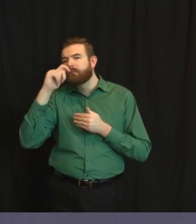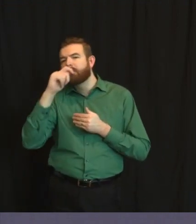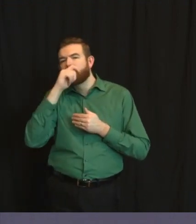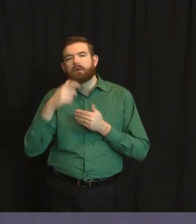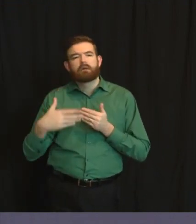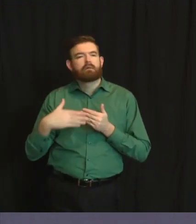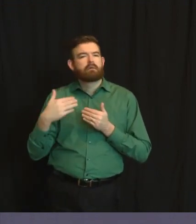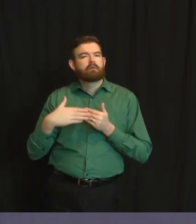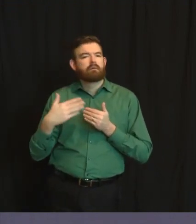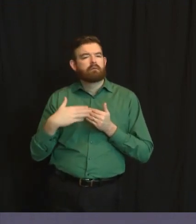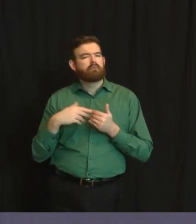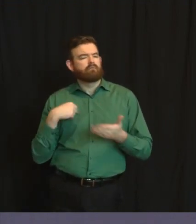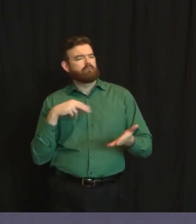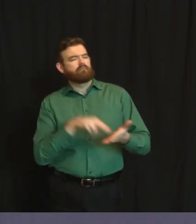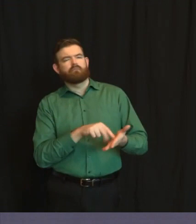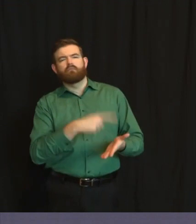about